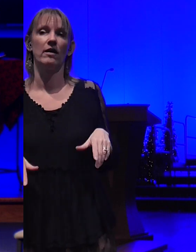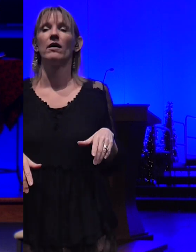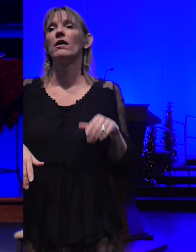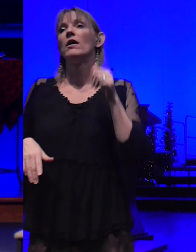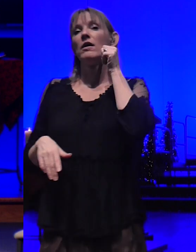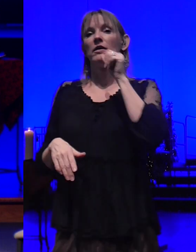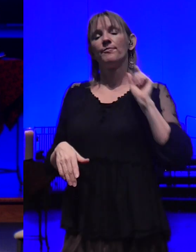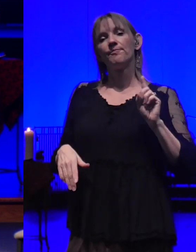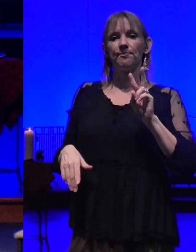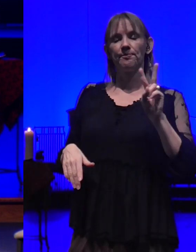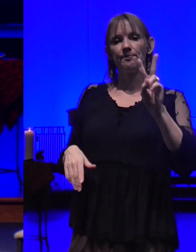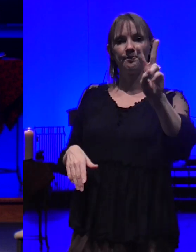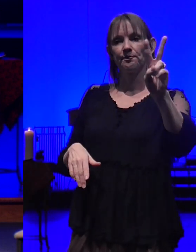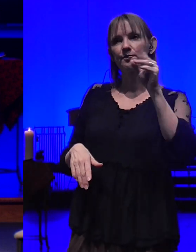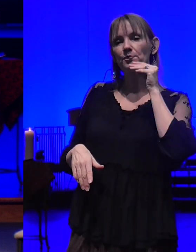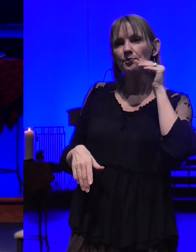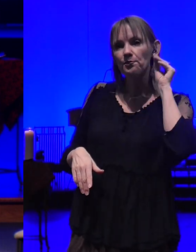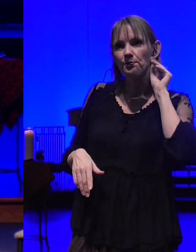girls went home, and